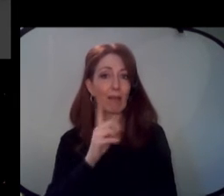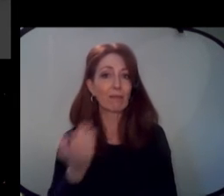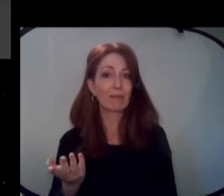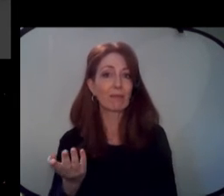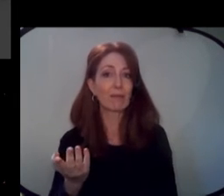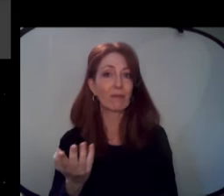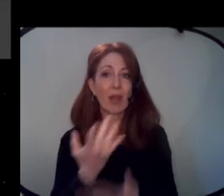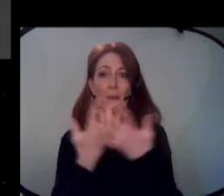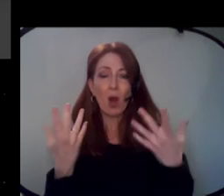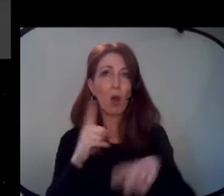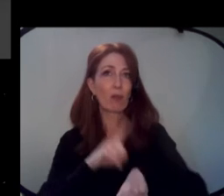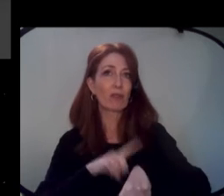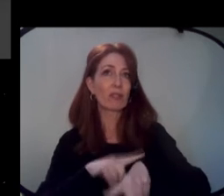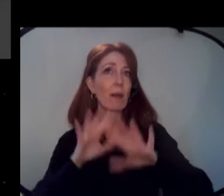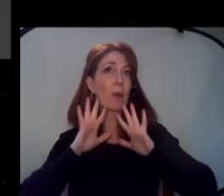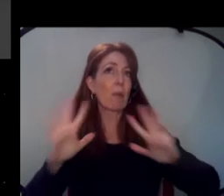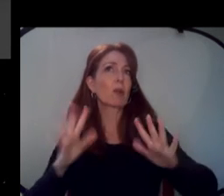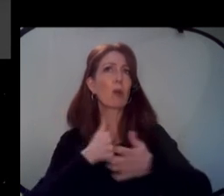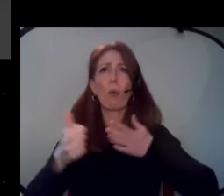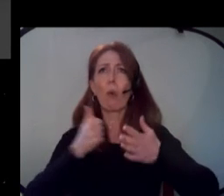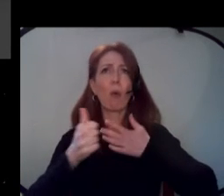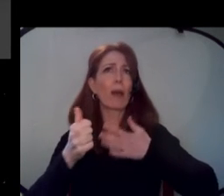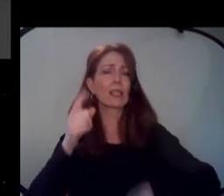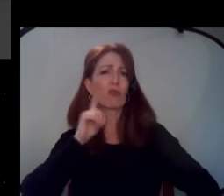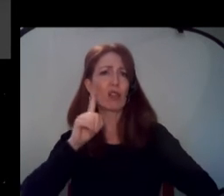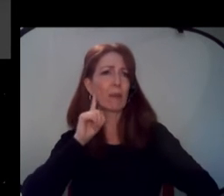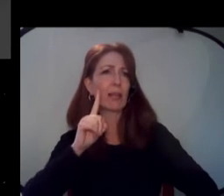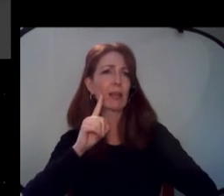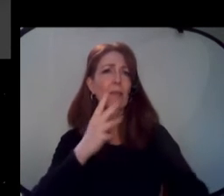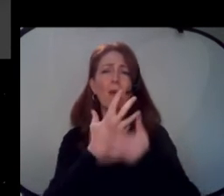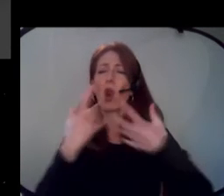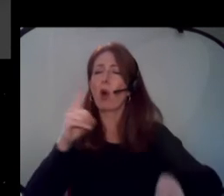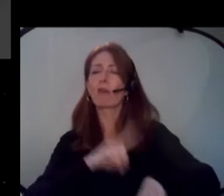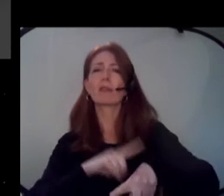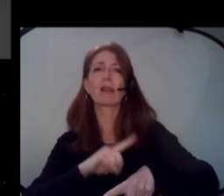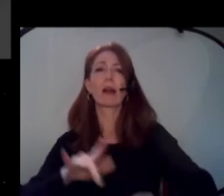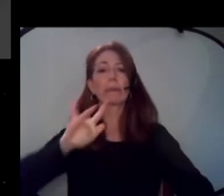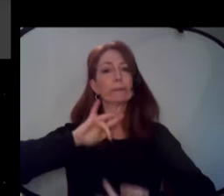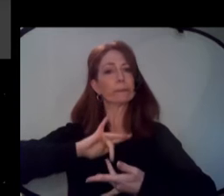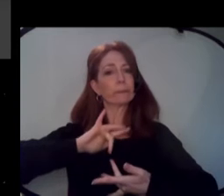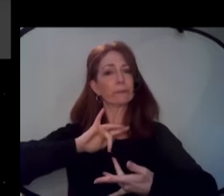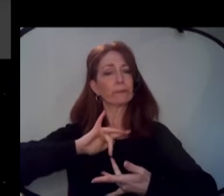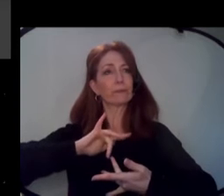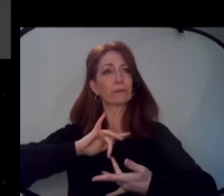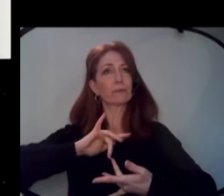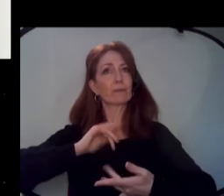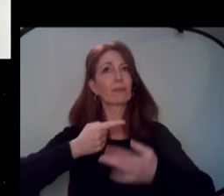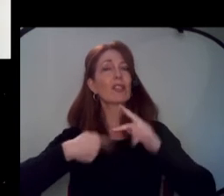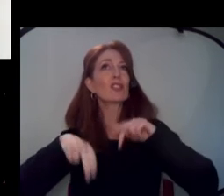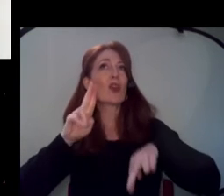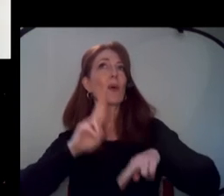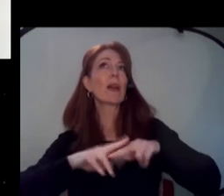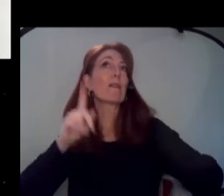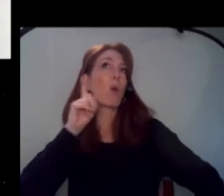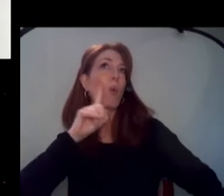they're being painted as these idealized women by male artists. And so to have a woman painting